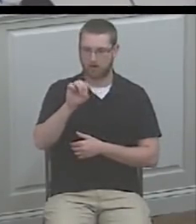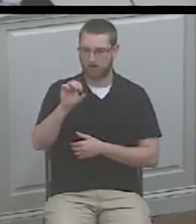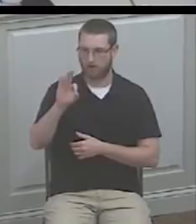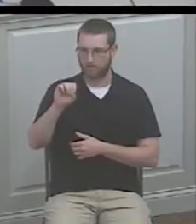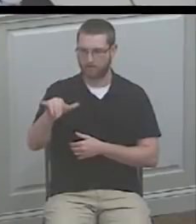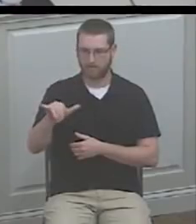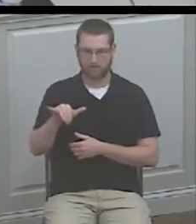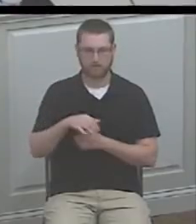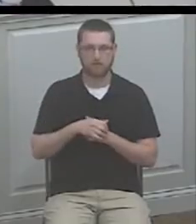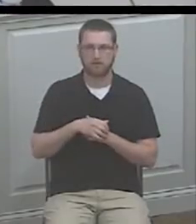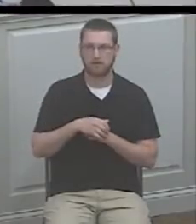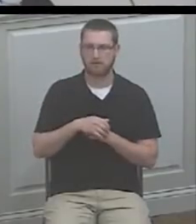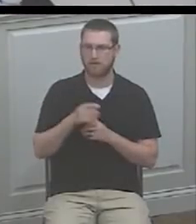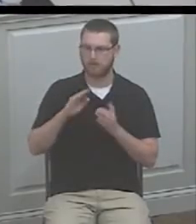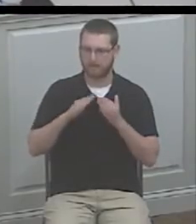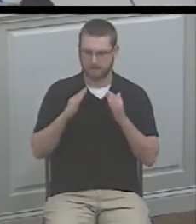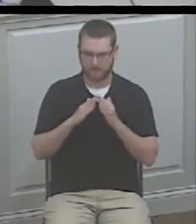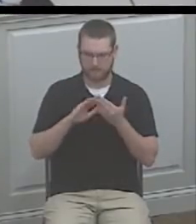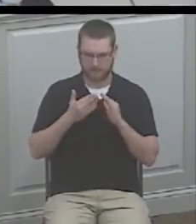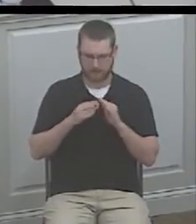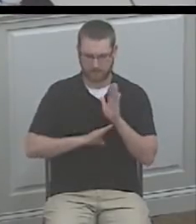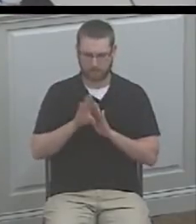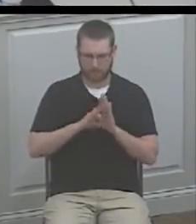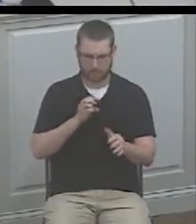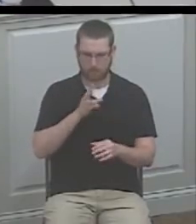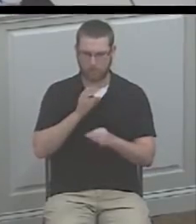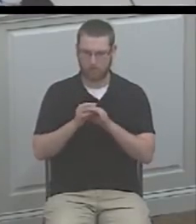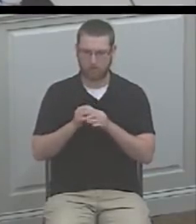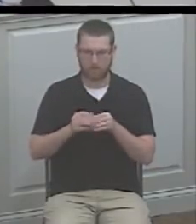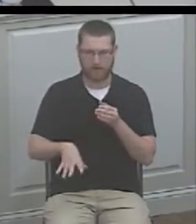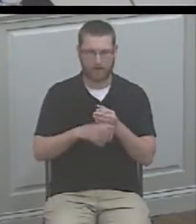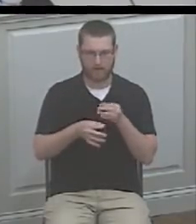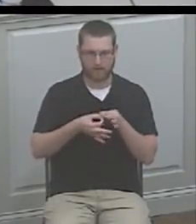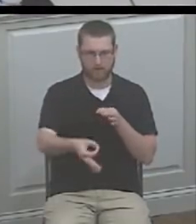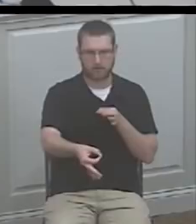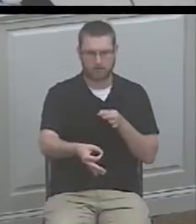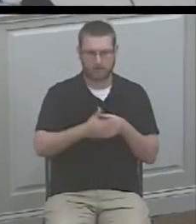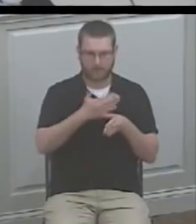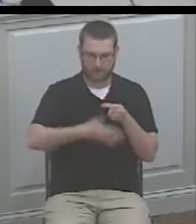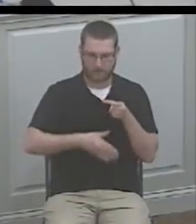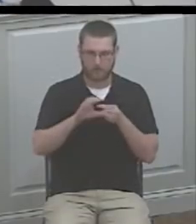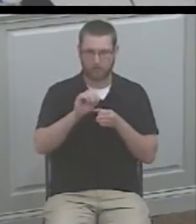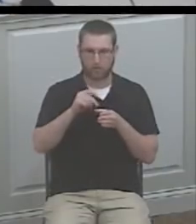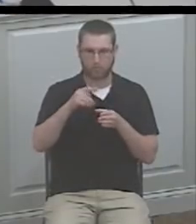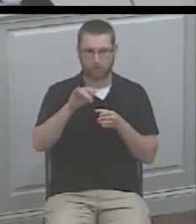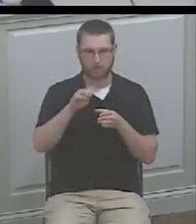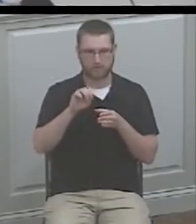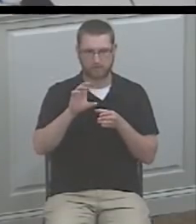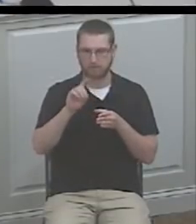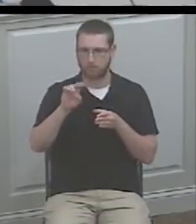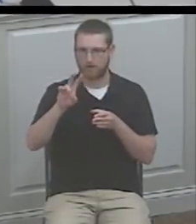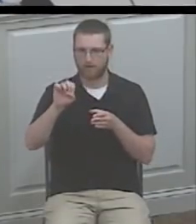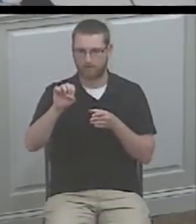aware, the city has developed a project to extend water from the termination of Corporate Drive over to Pearville